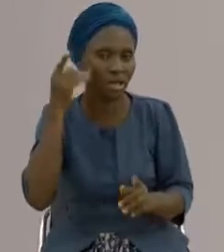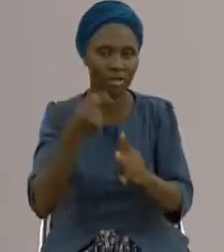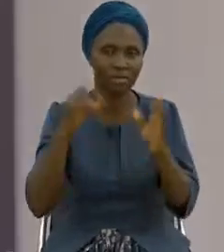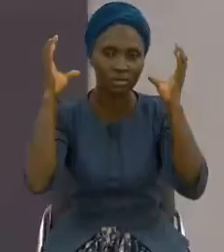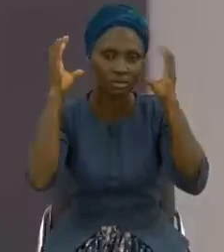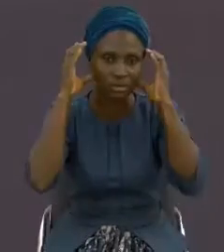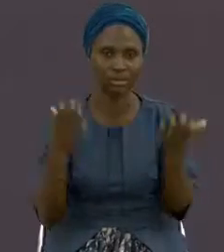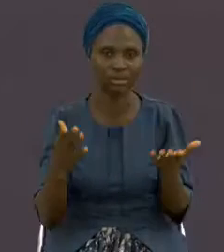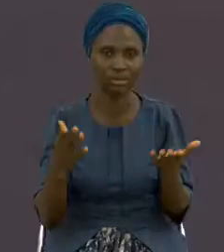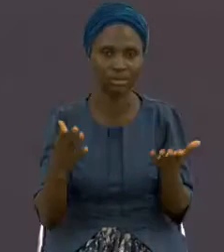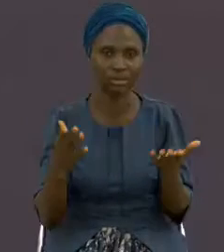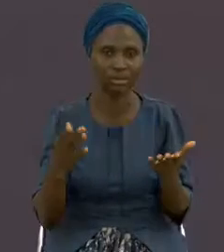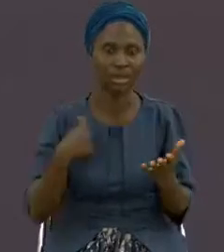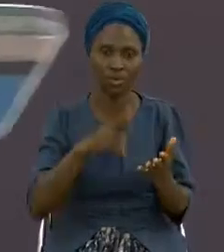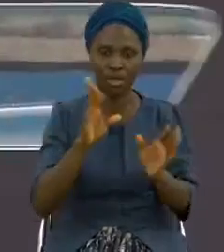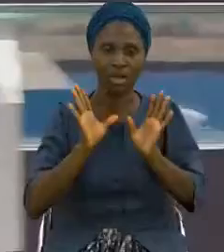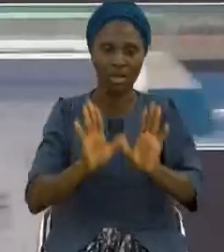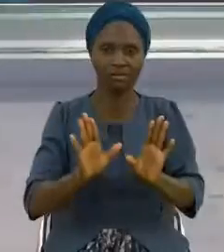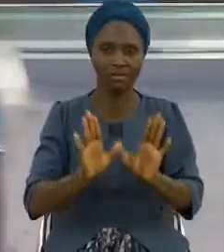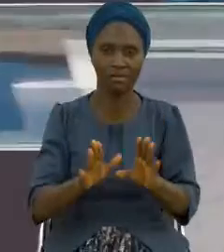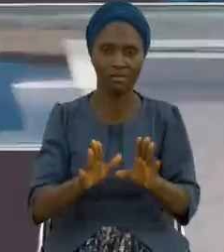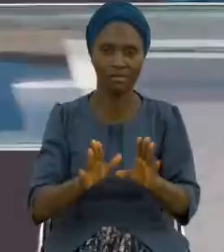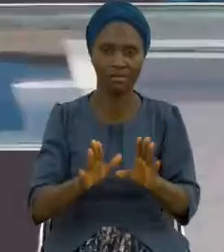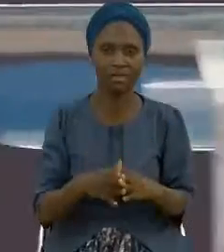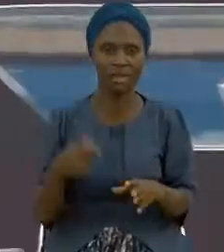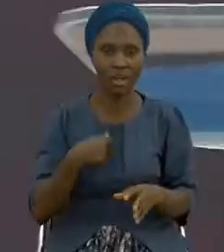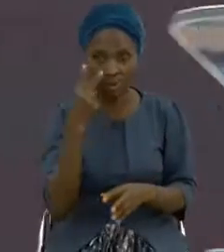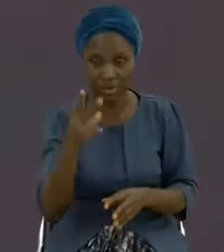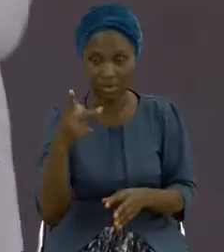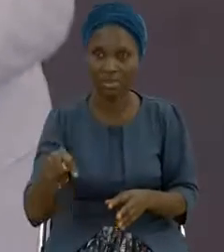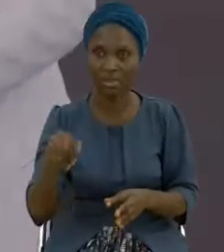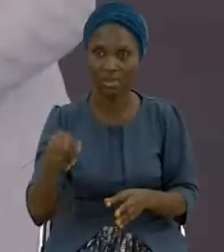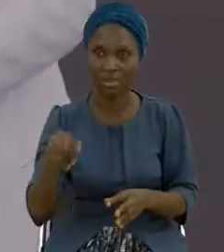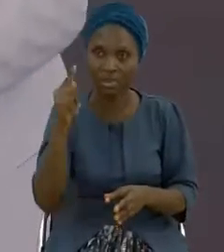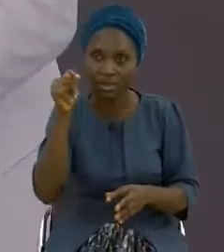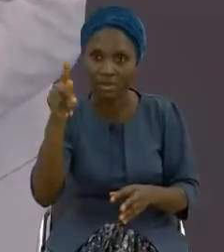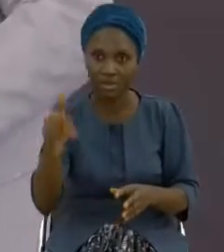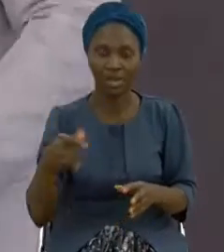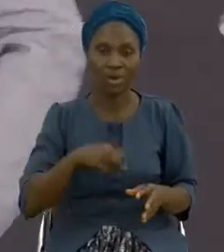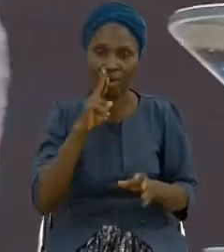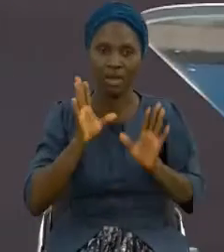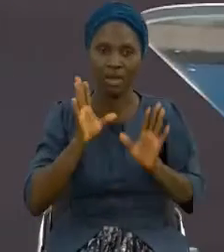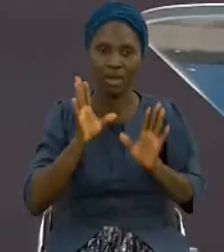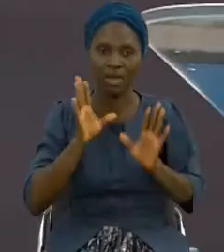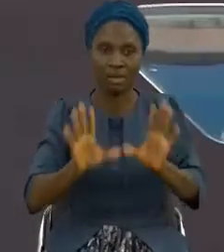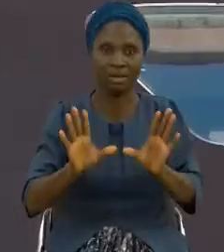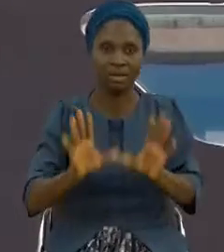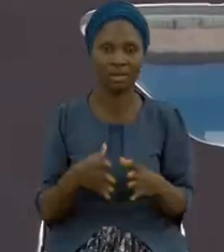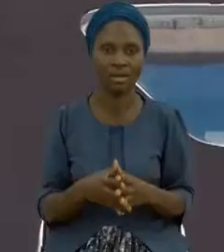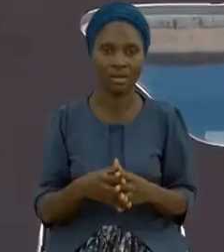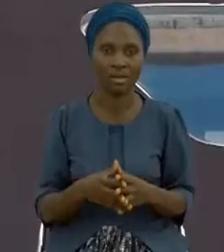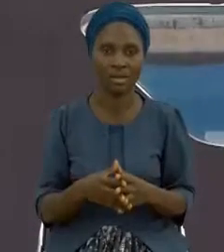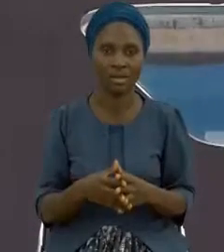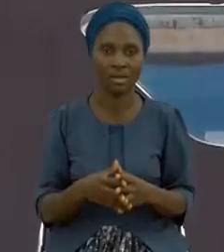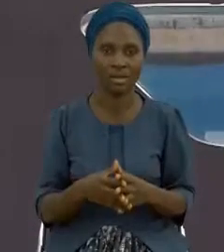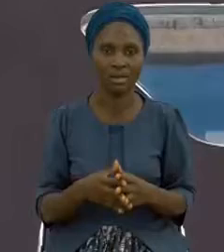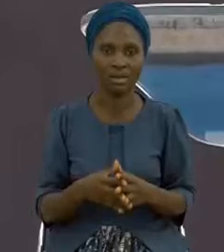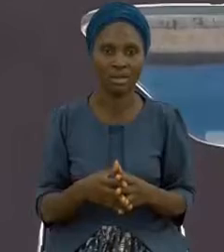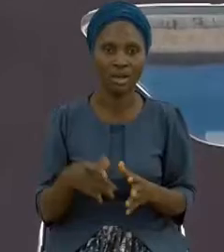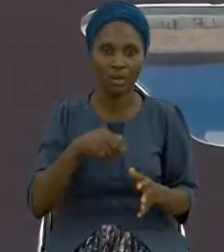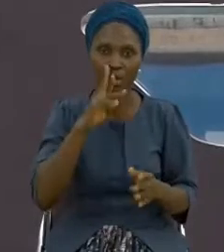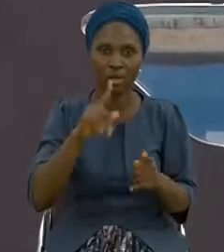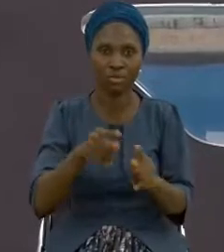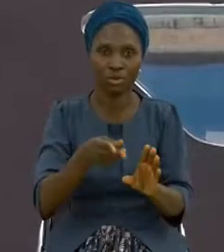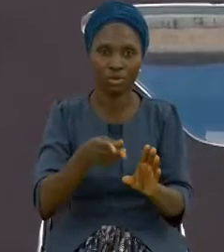We hear this is happening, that is happening. Instead of coming out, we lock up ourselves. If the